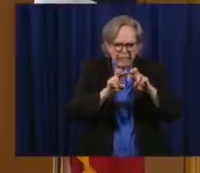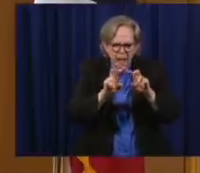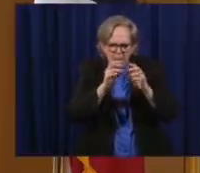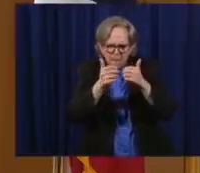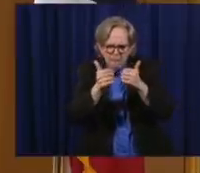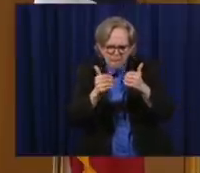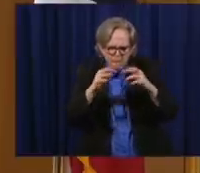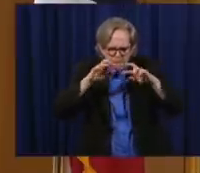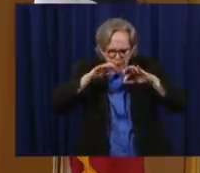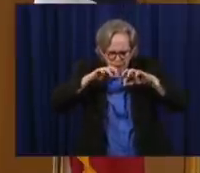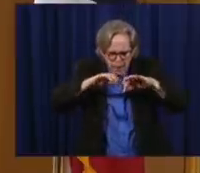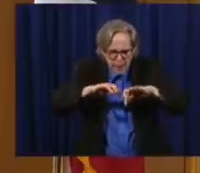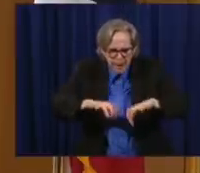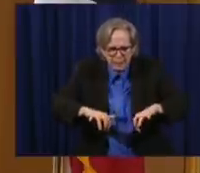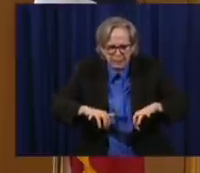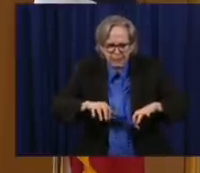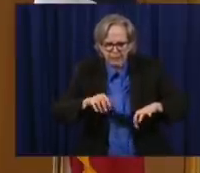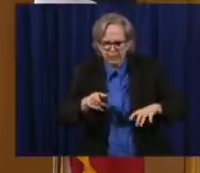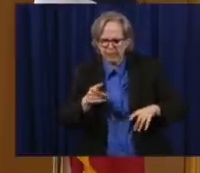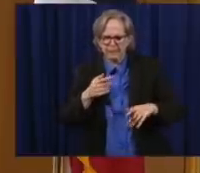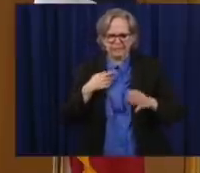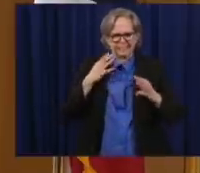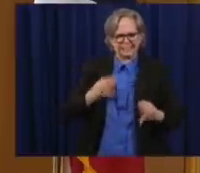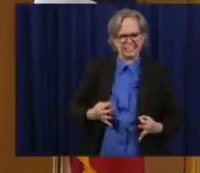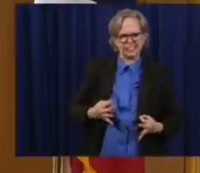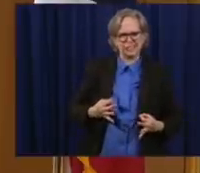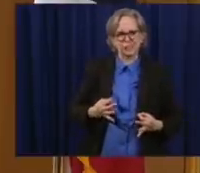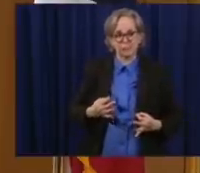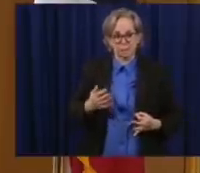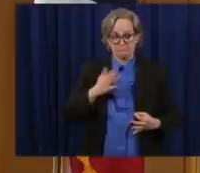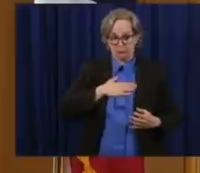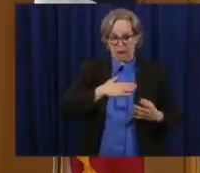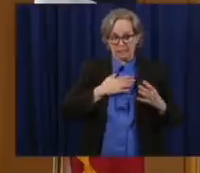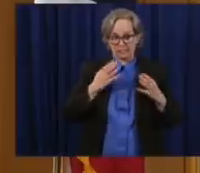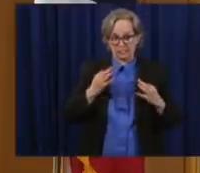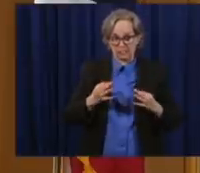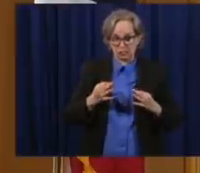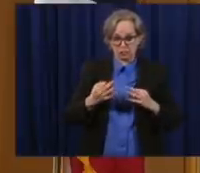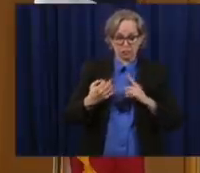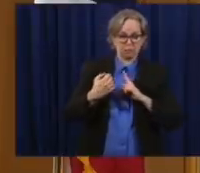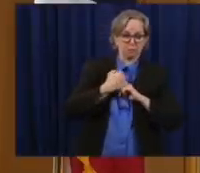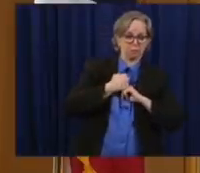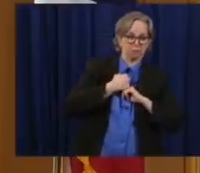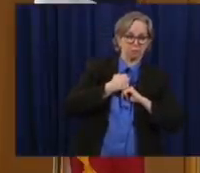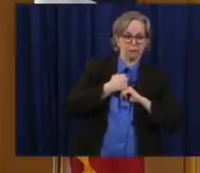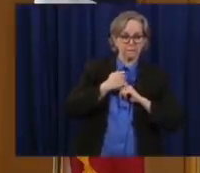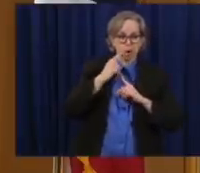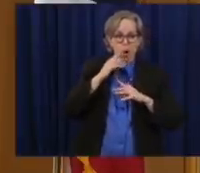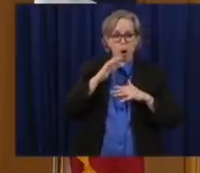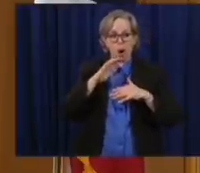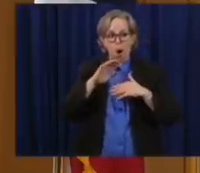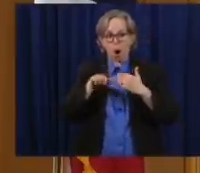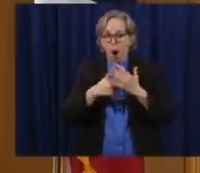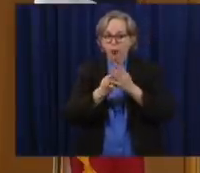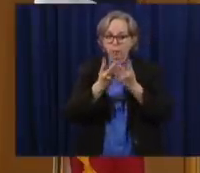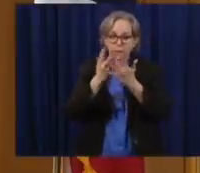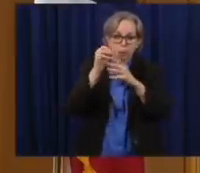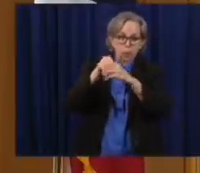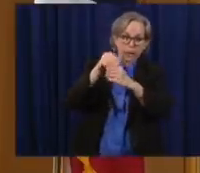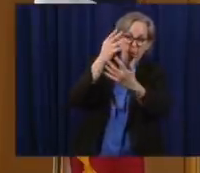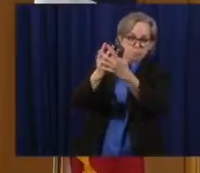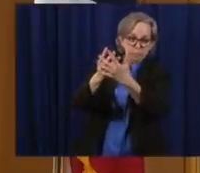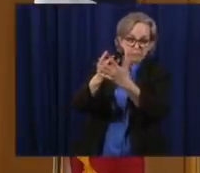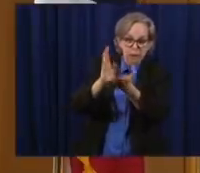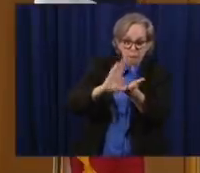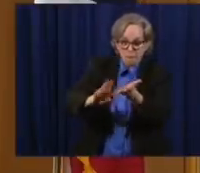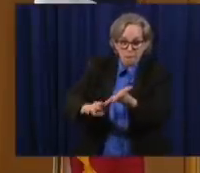make. Was I impacted with all of these individuals that we talked about? And I think I told